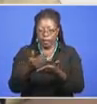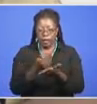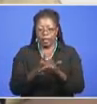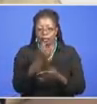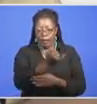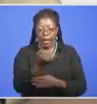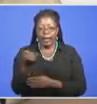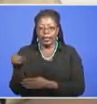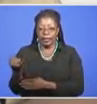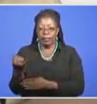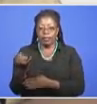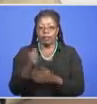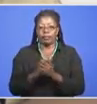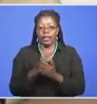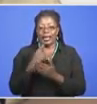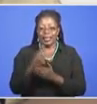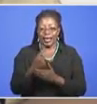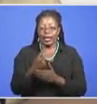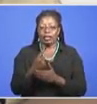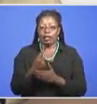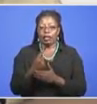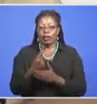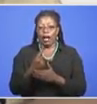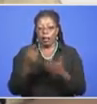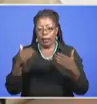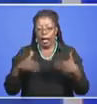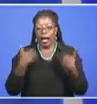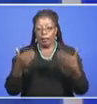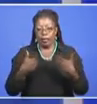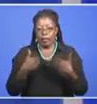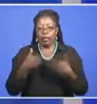as I indicated, I am extremely pleased with the progress that we are making.